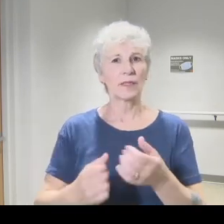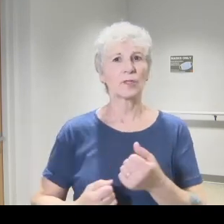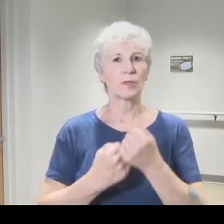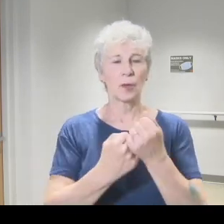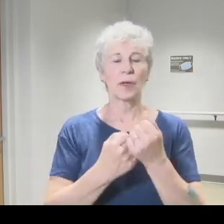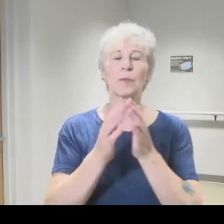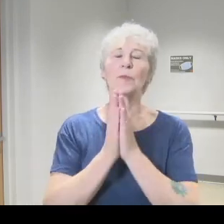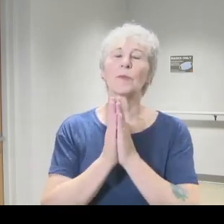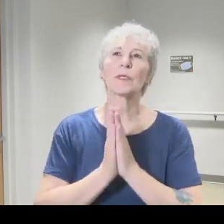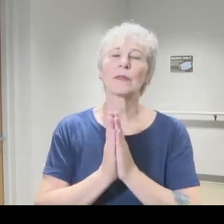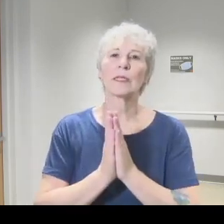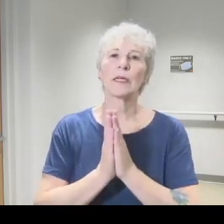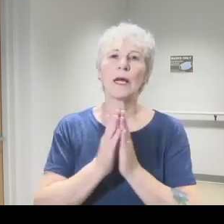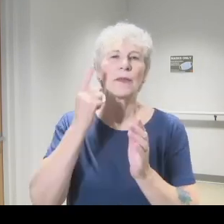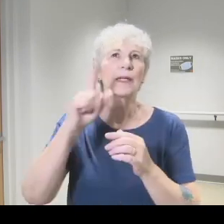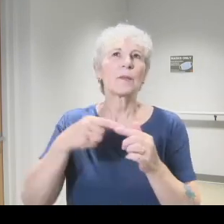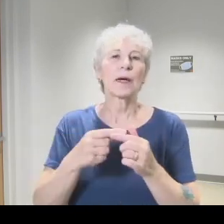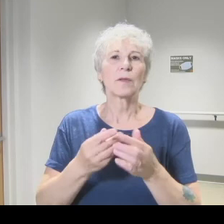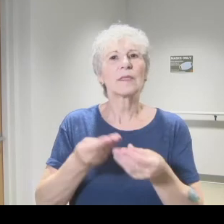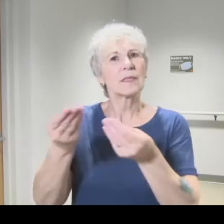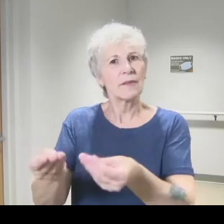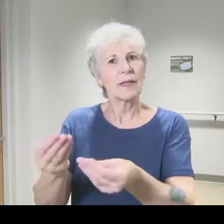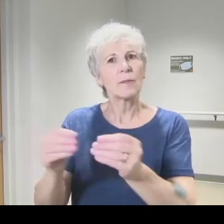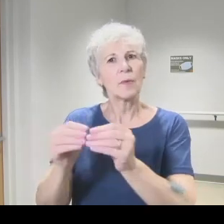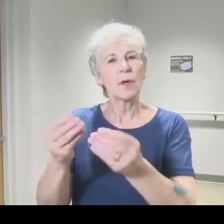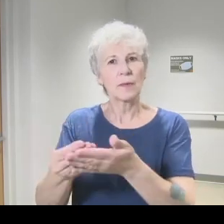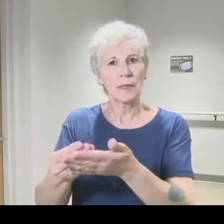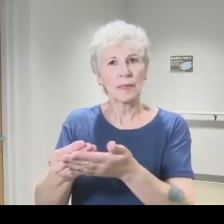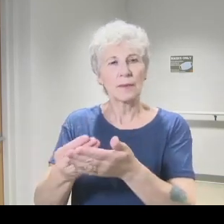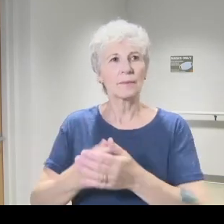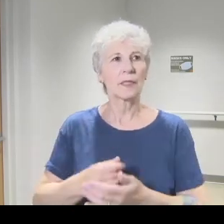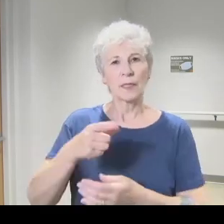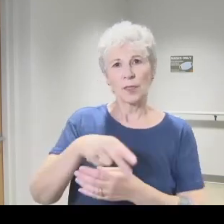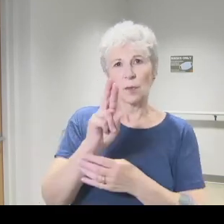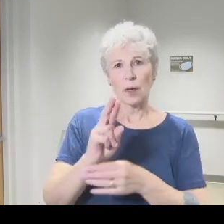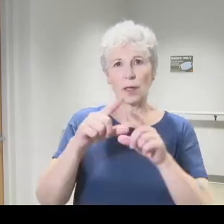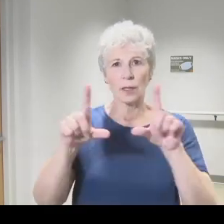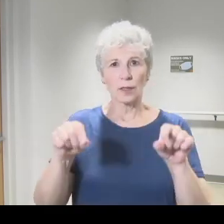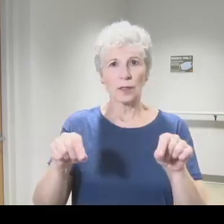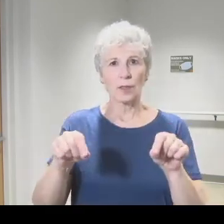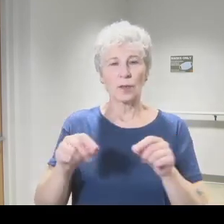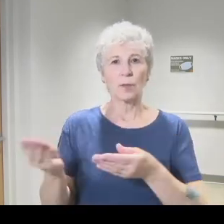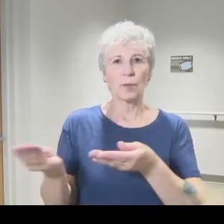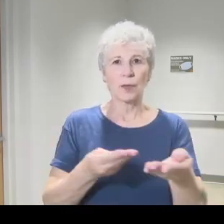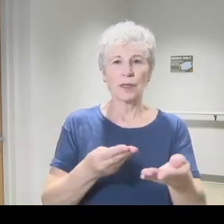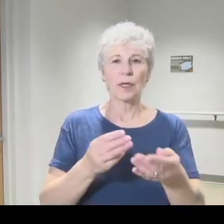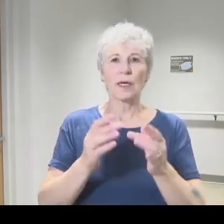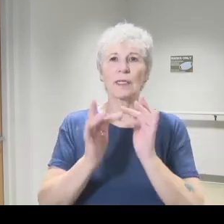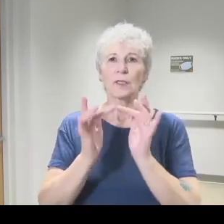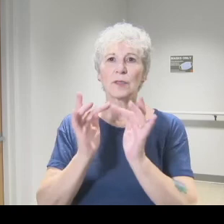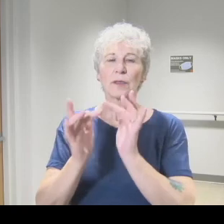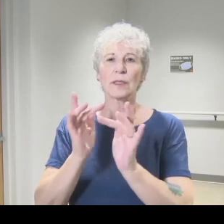consider partnering with them financially? The QR code on the back of this card will bring you to the website for Partners